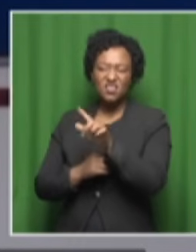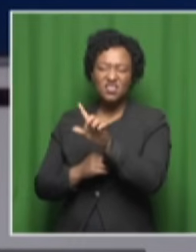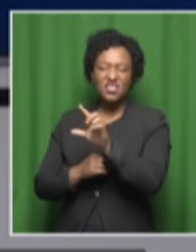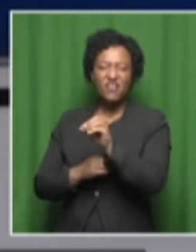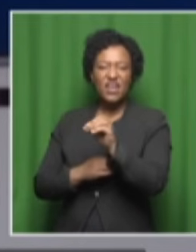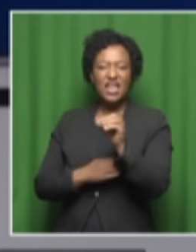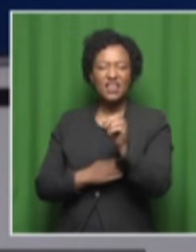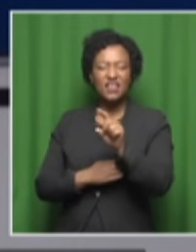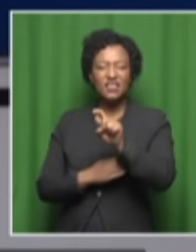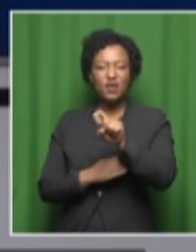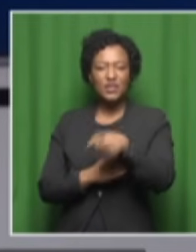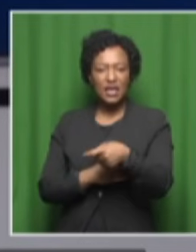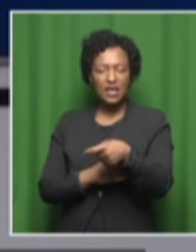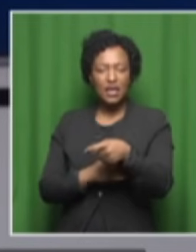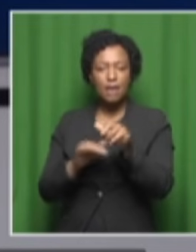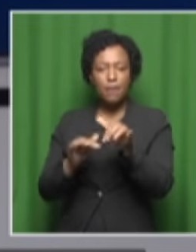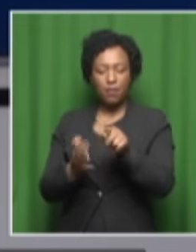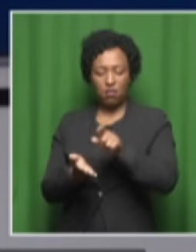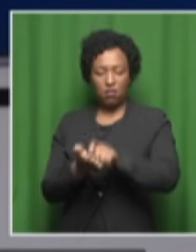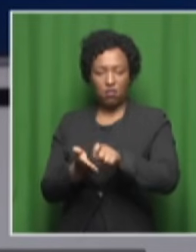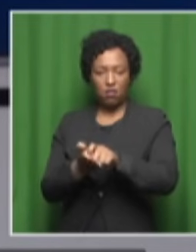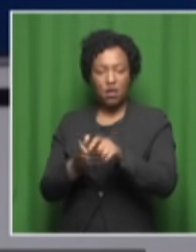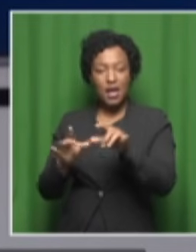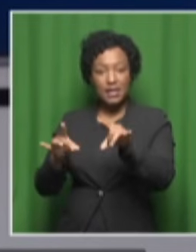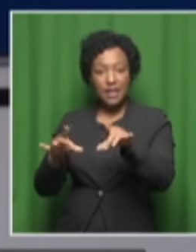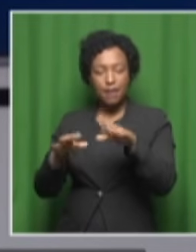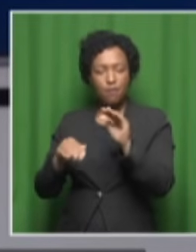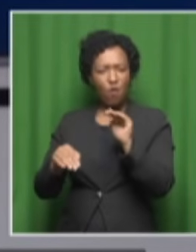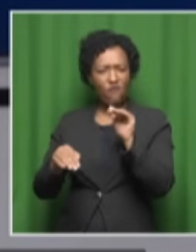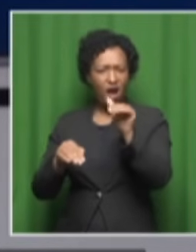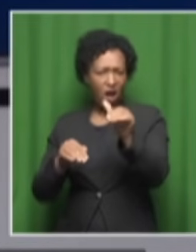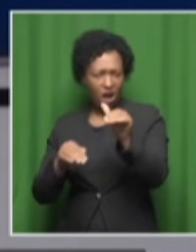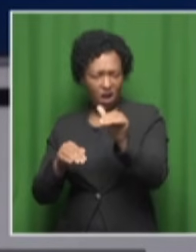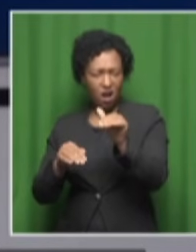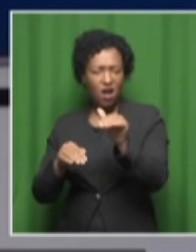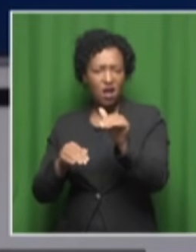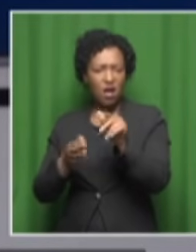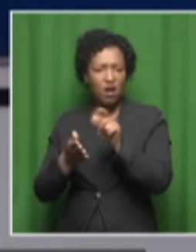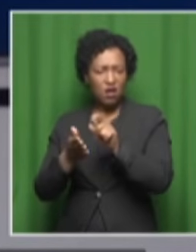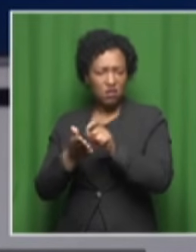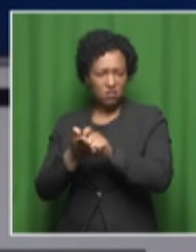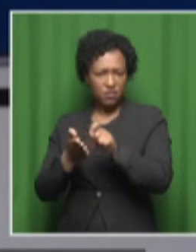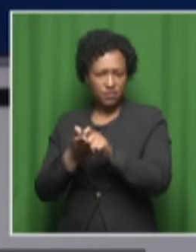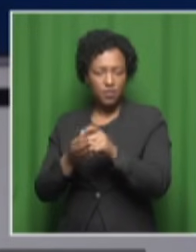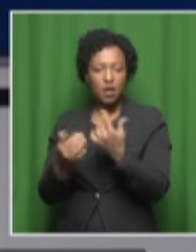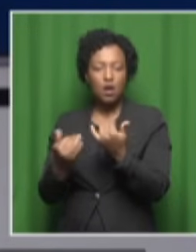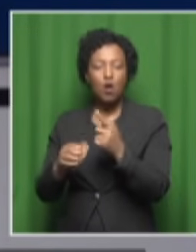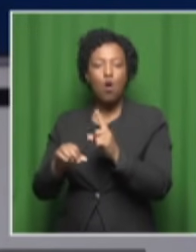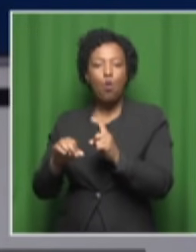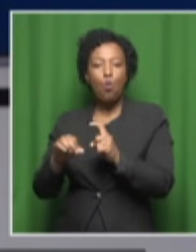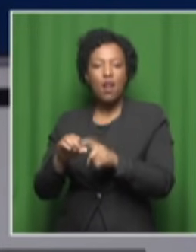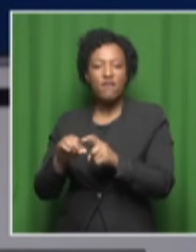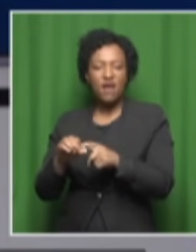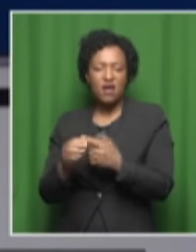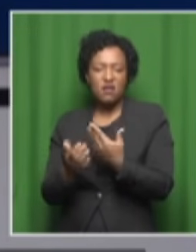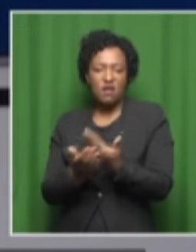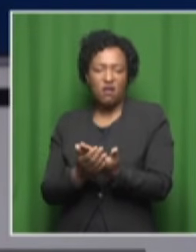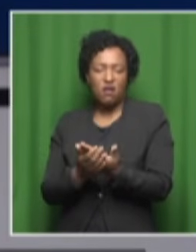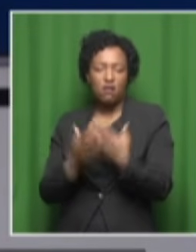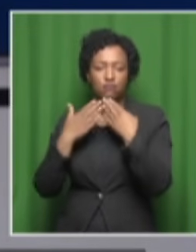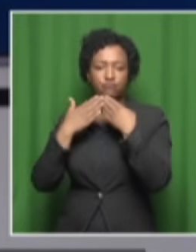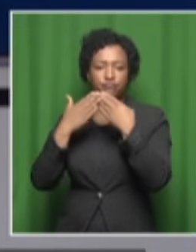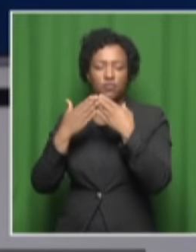700,000 of those who wrote, just above that, you know, qualify to study at a post-school education and